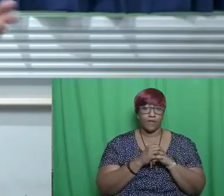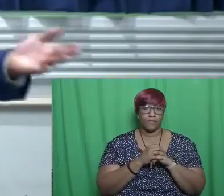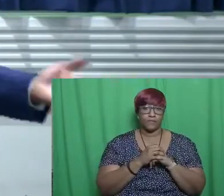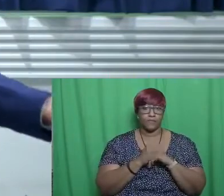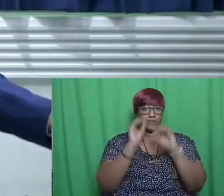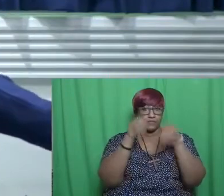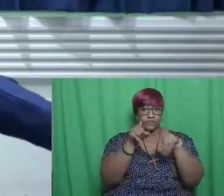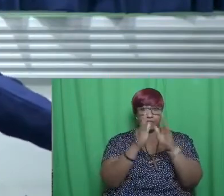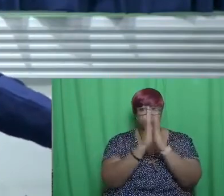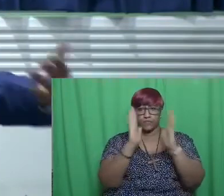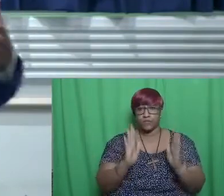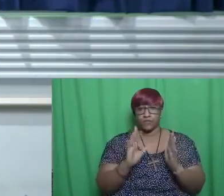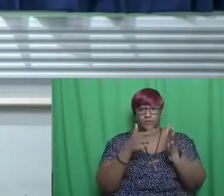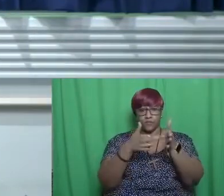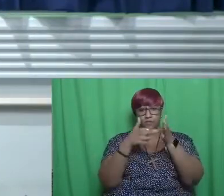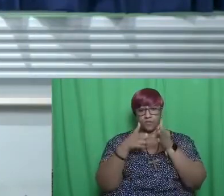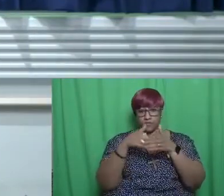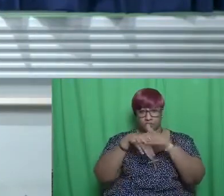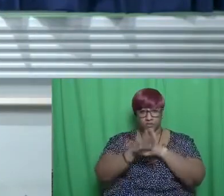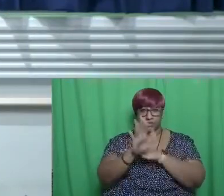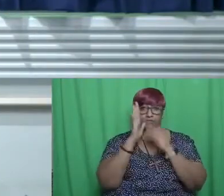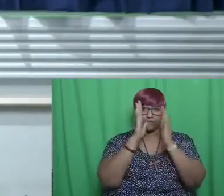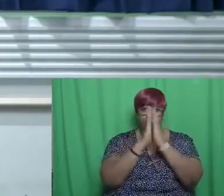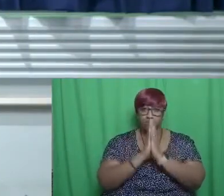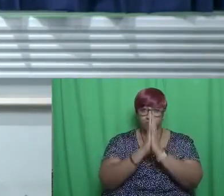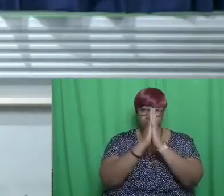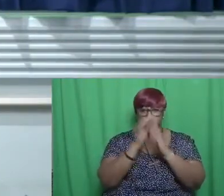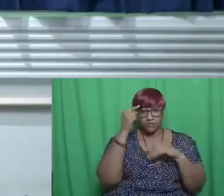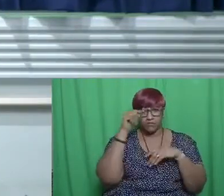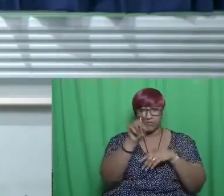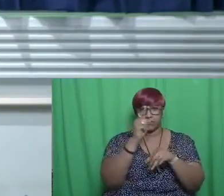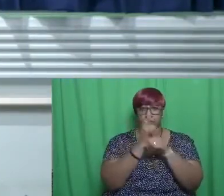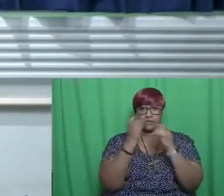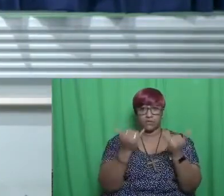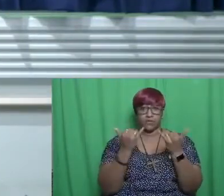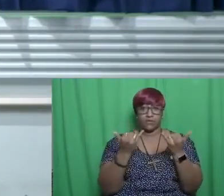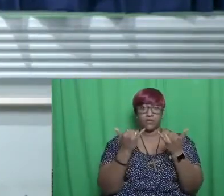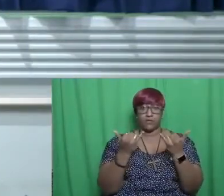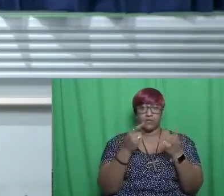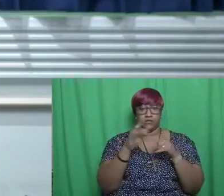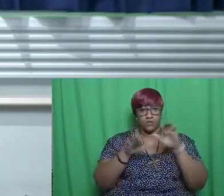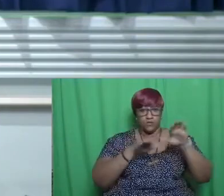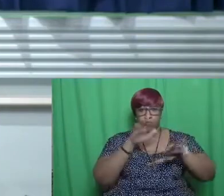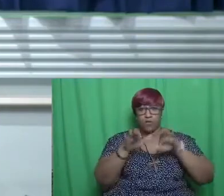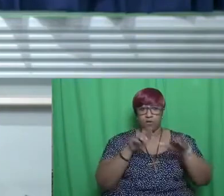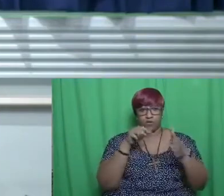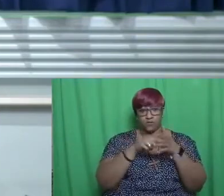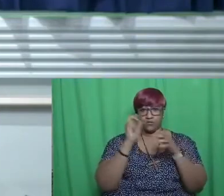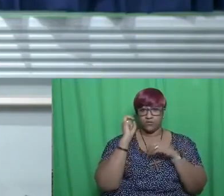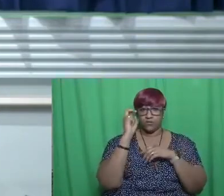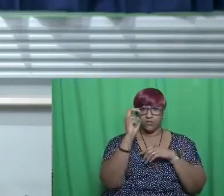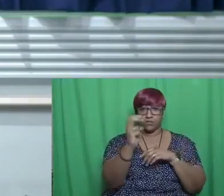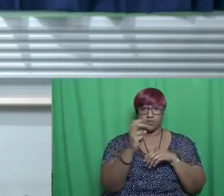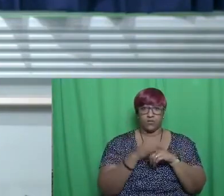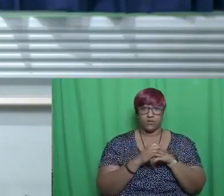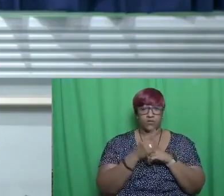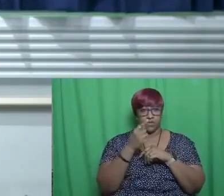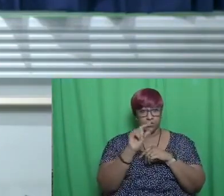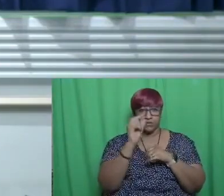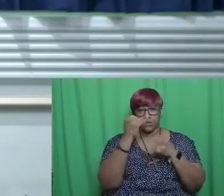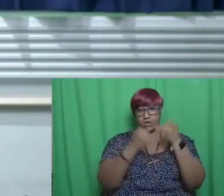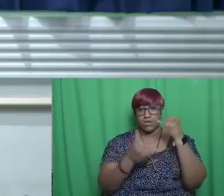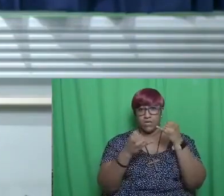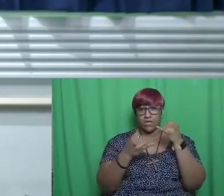Put your prayer request in. We are going to pray for you right now as you walk this journey, as we go the